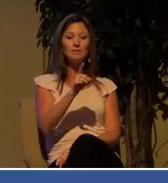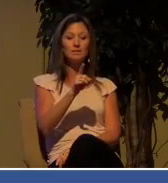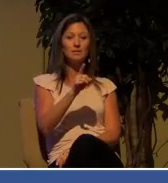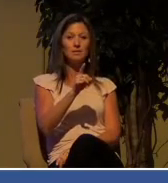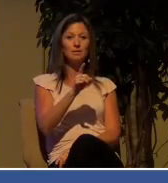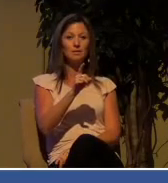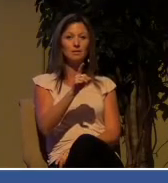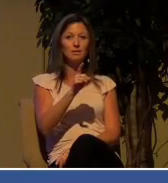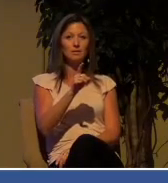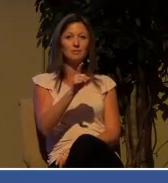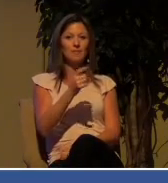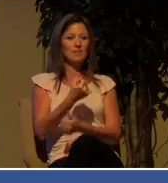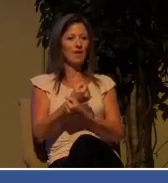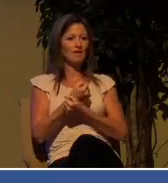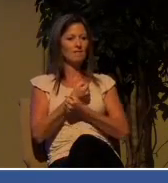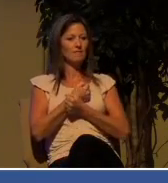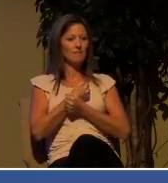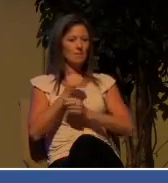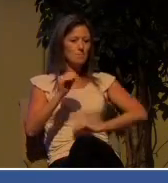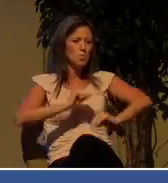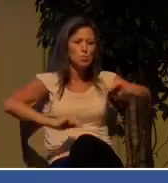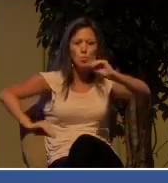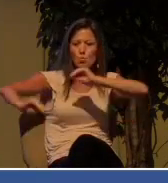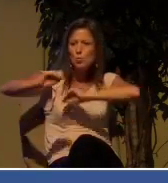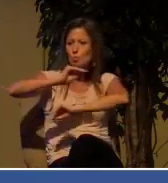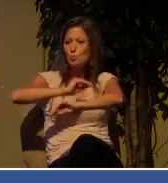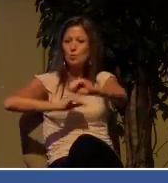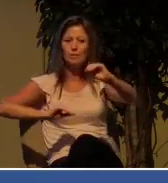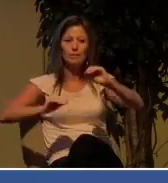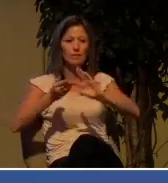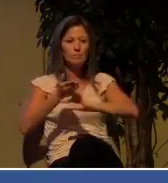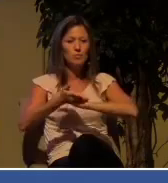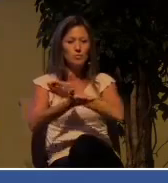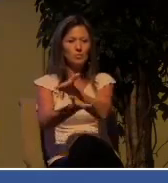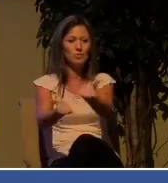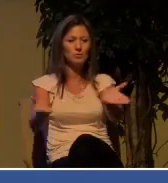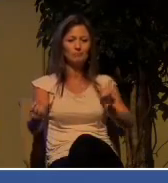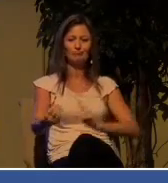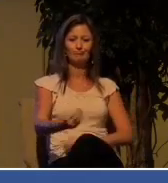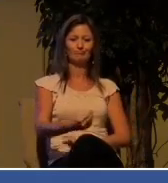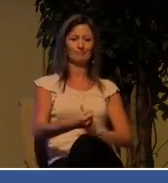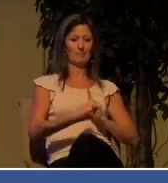you, that moved me and spoke to my heart.